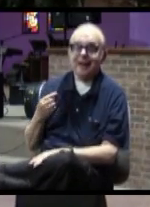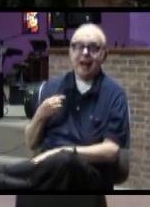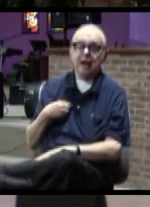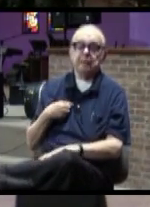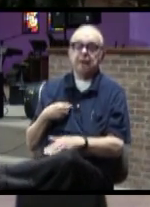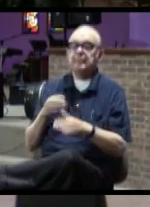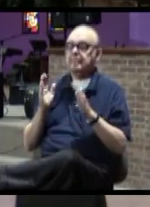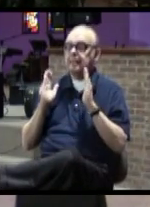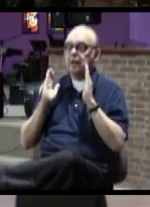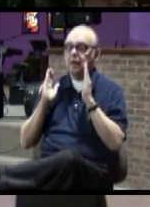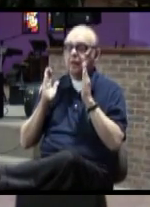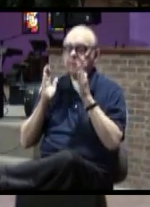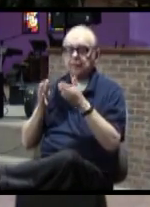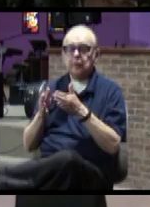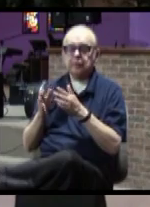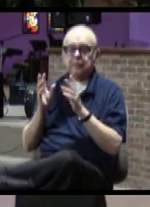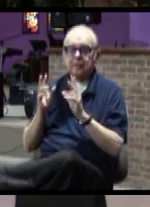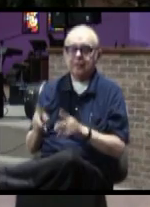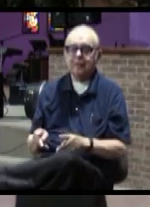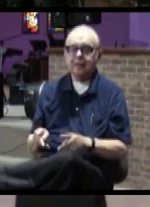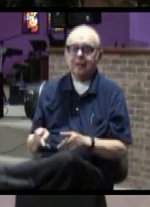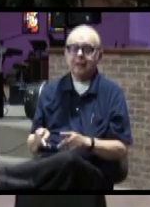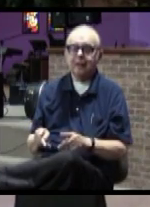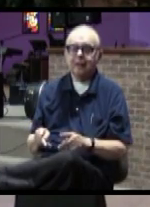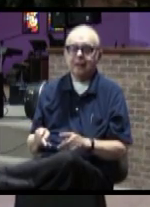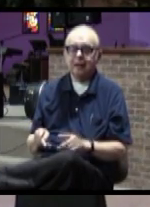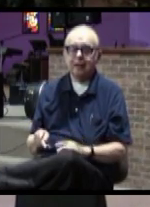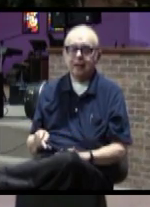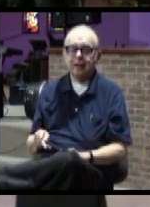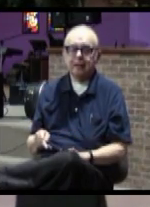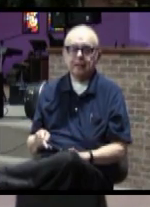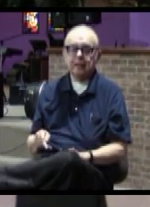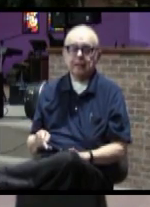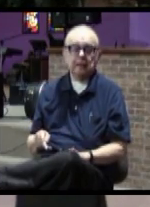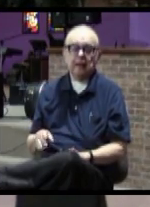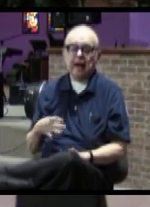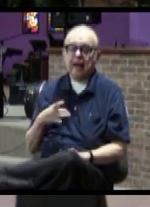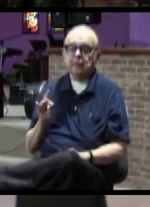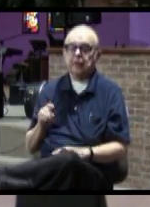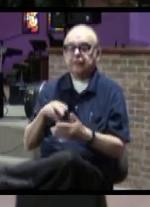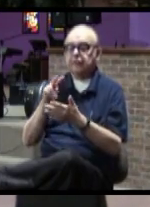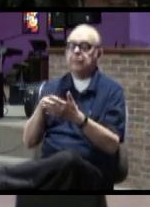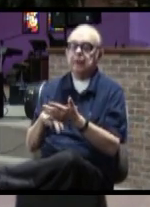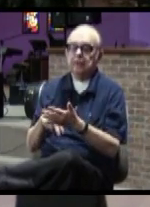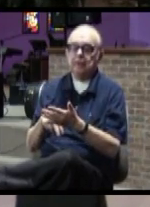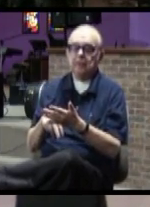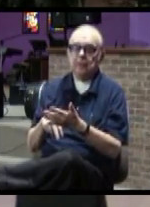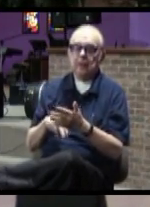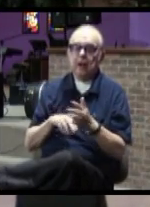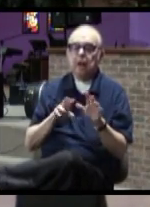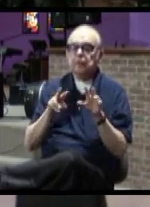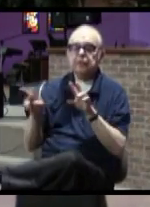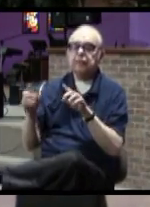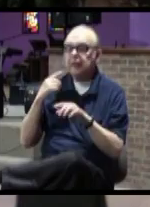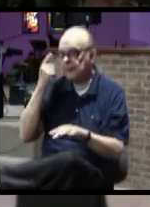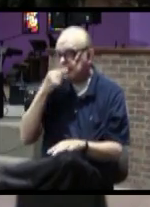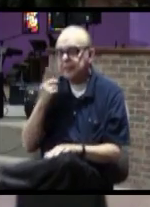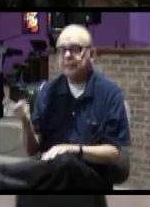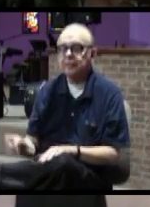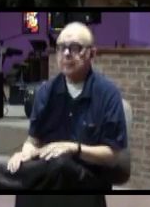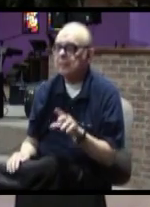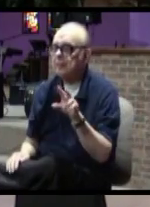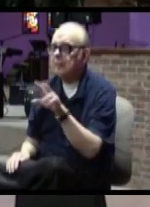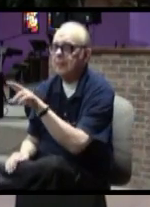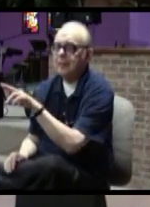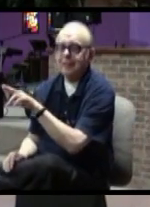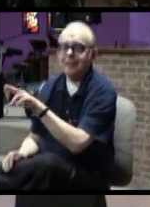I am a directional person. I am not one of these that just likes to read and look down. I like to see your